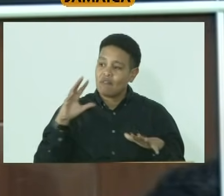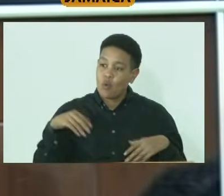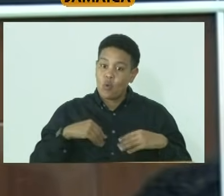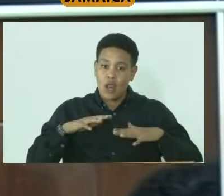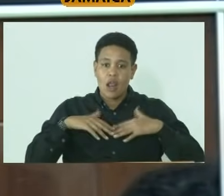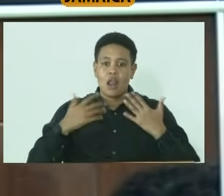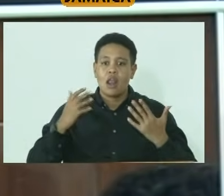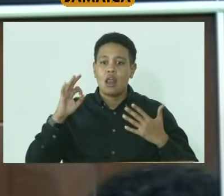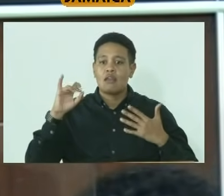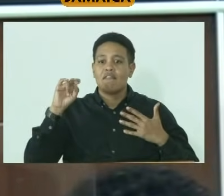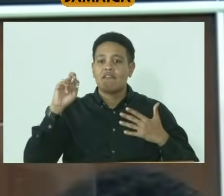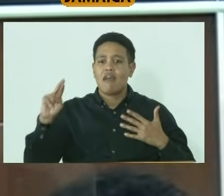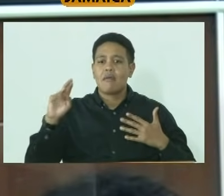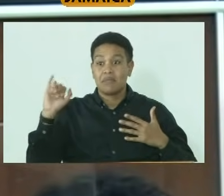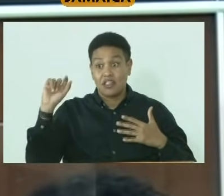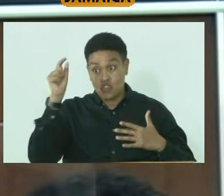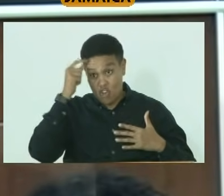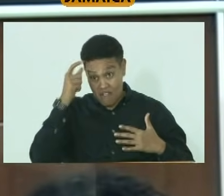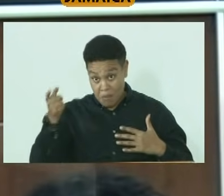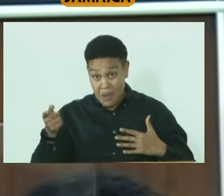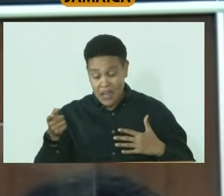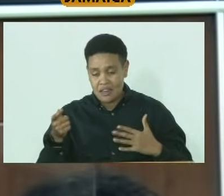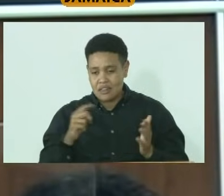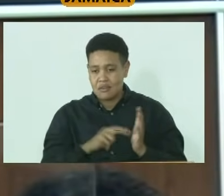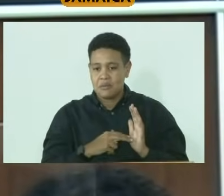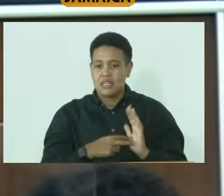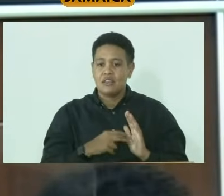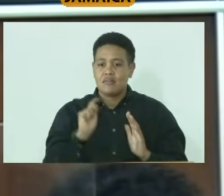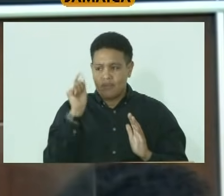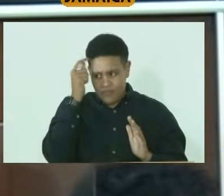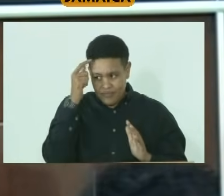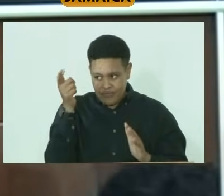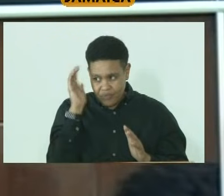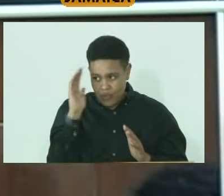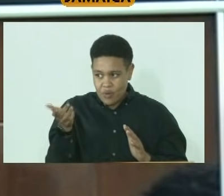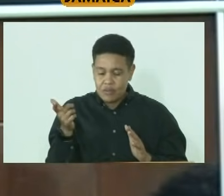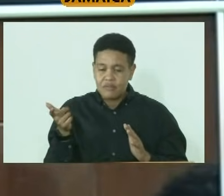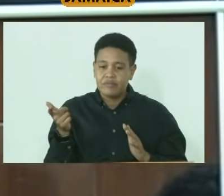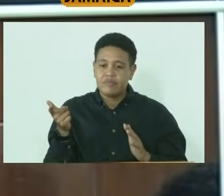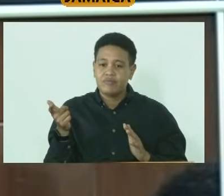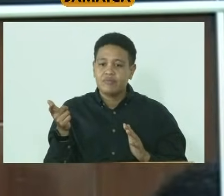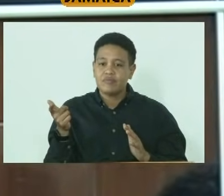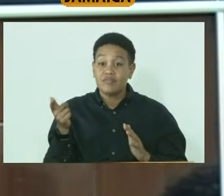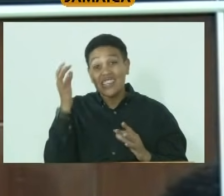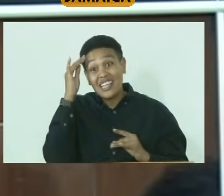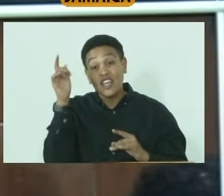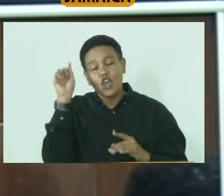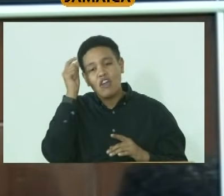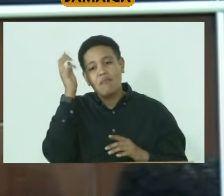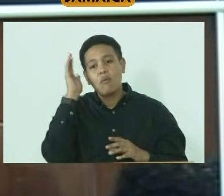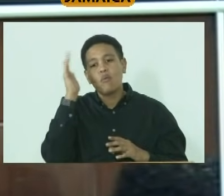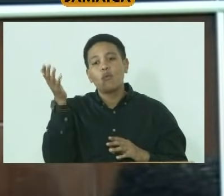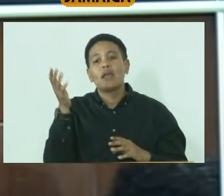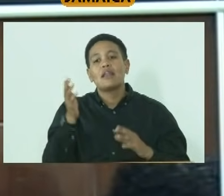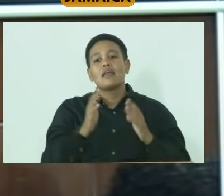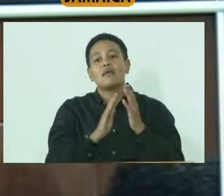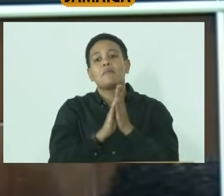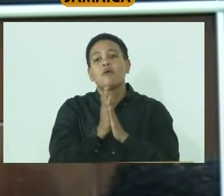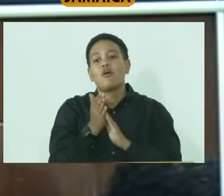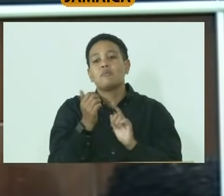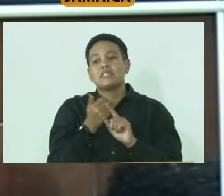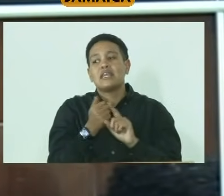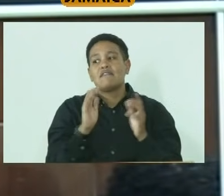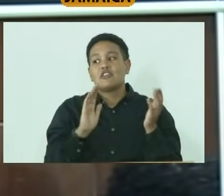fiber, so that's government. Is it that the government is the thinking that the government would become a